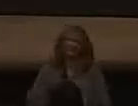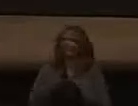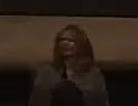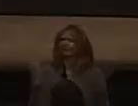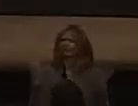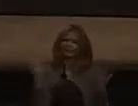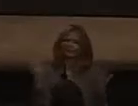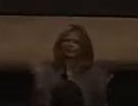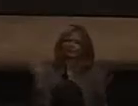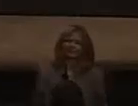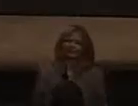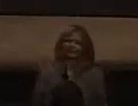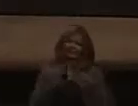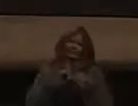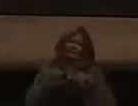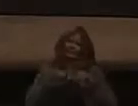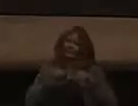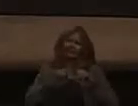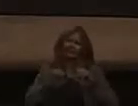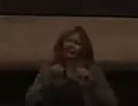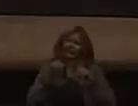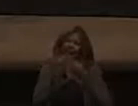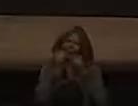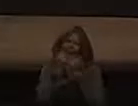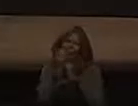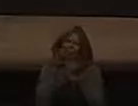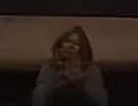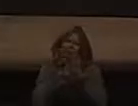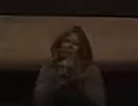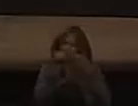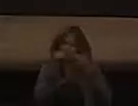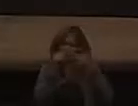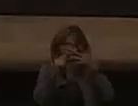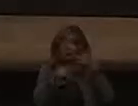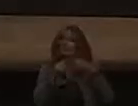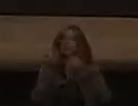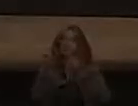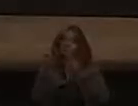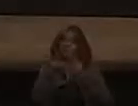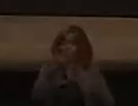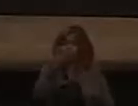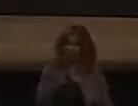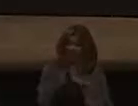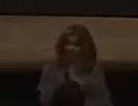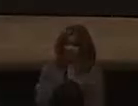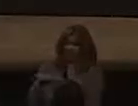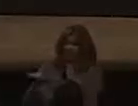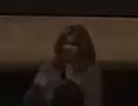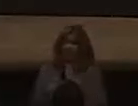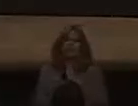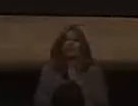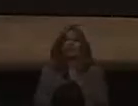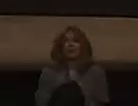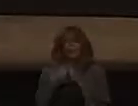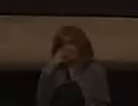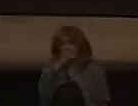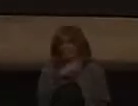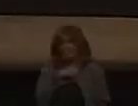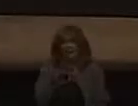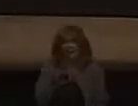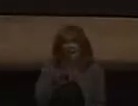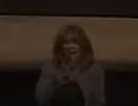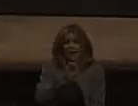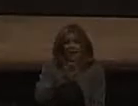across different social characteristics. And according to their survey, presently there are